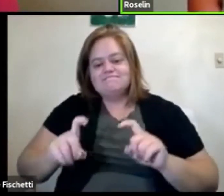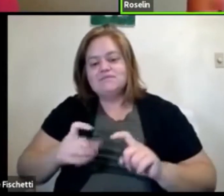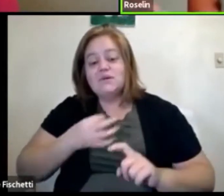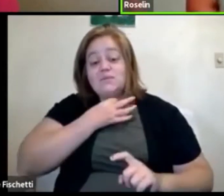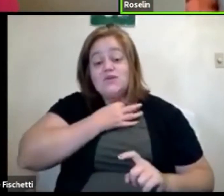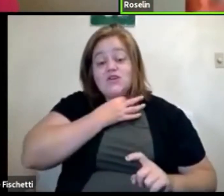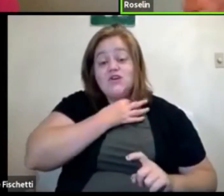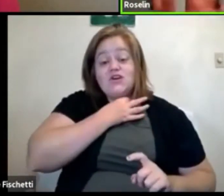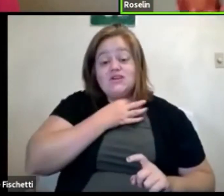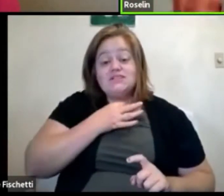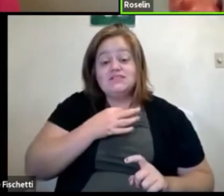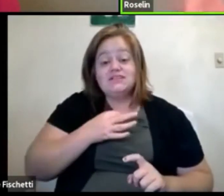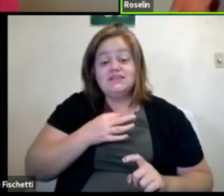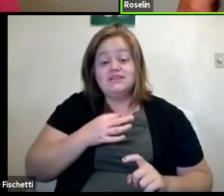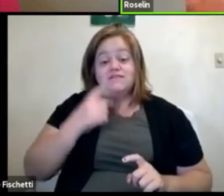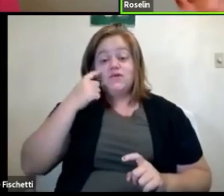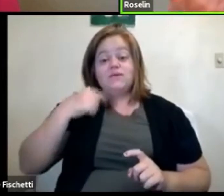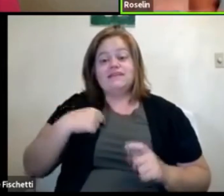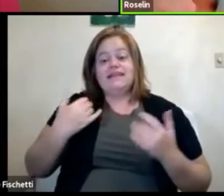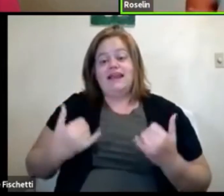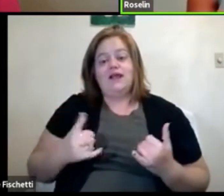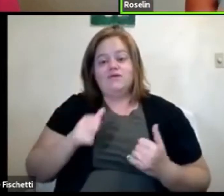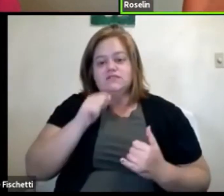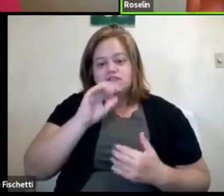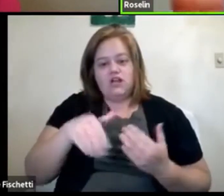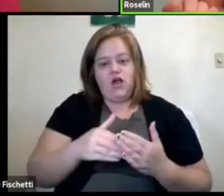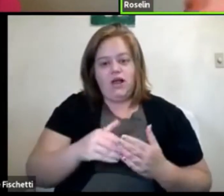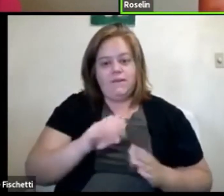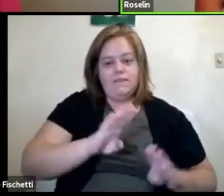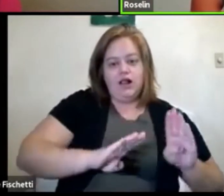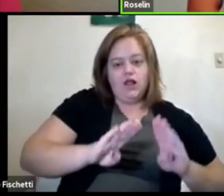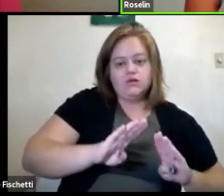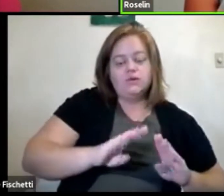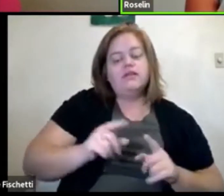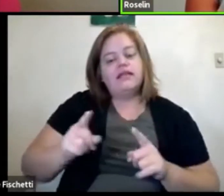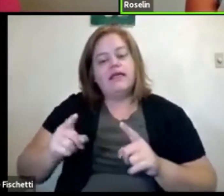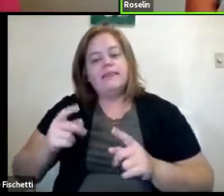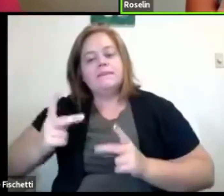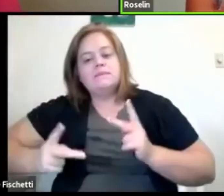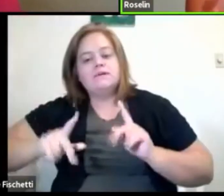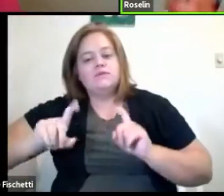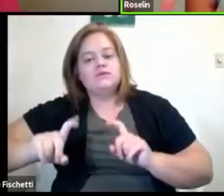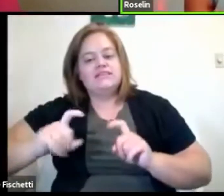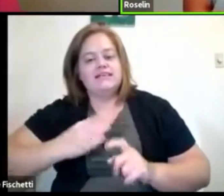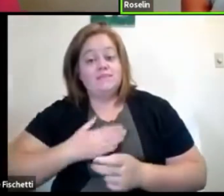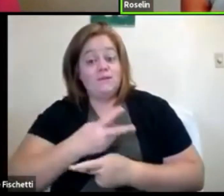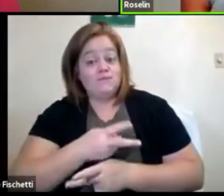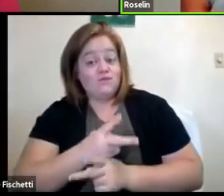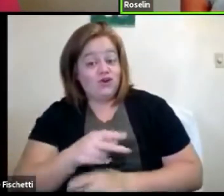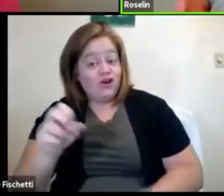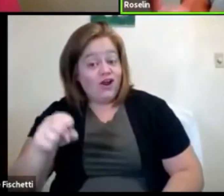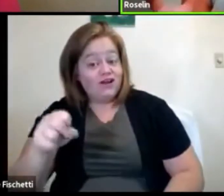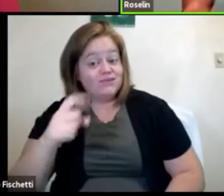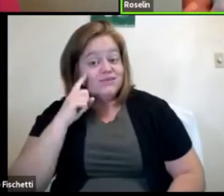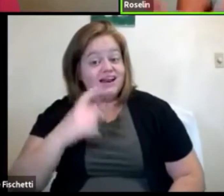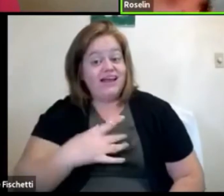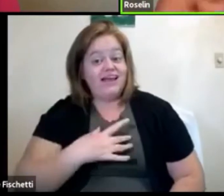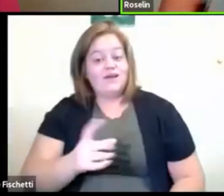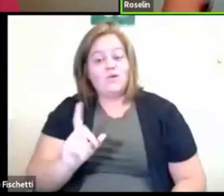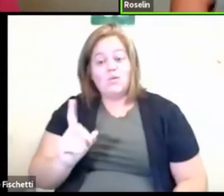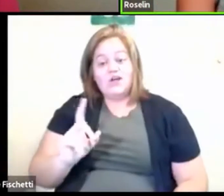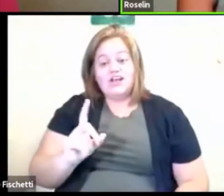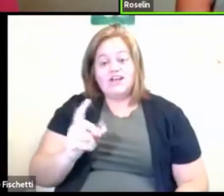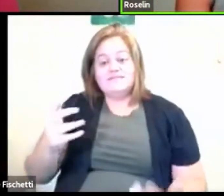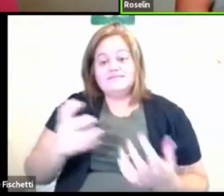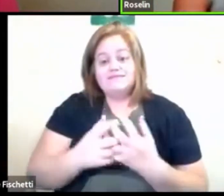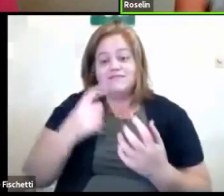with anything biological other than, people to test products. So, but I found what I really liked and then